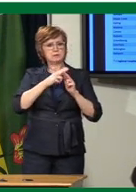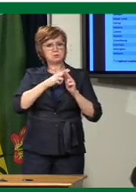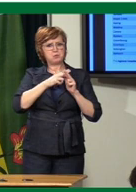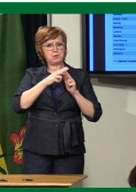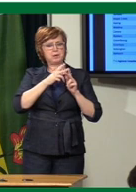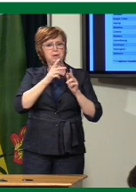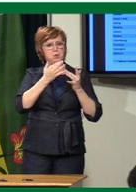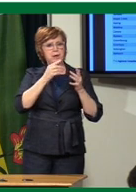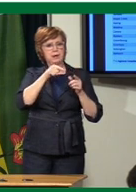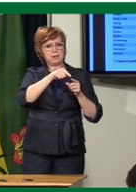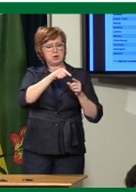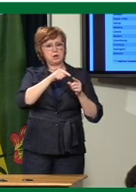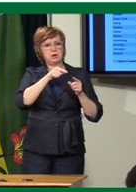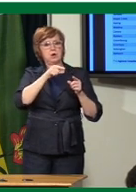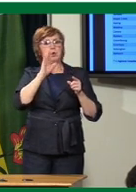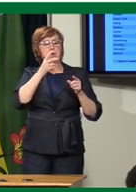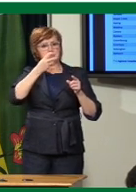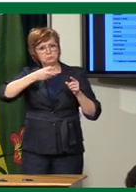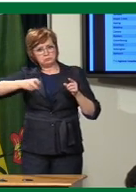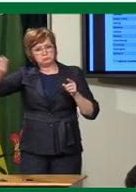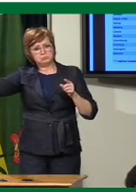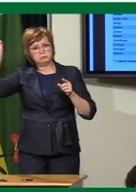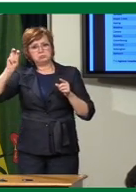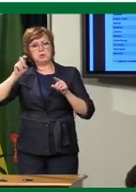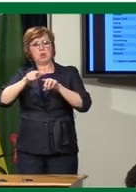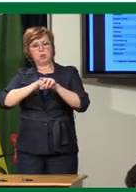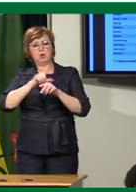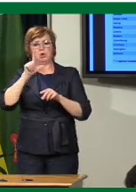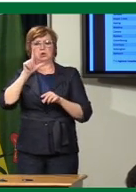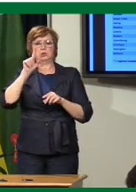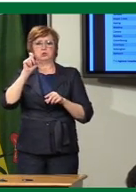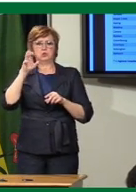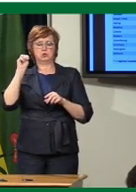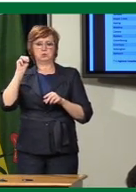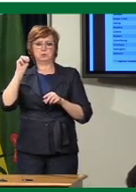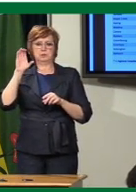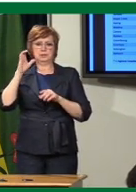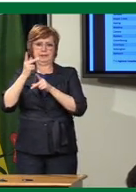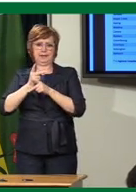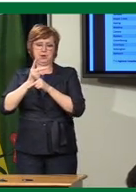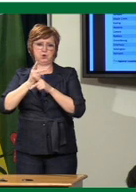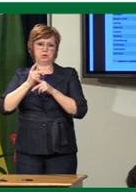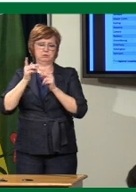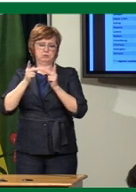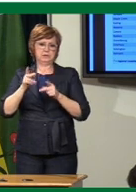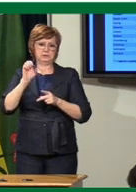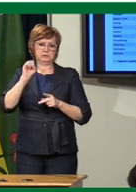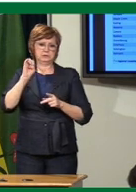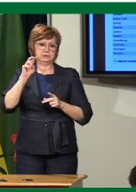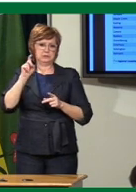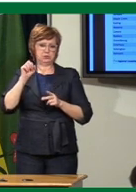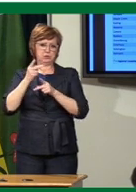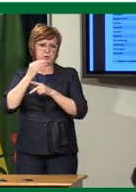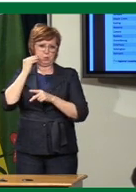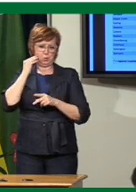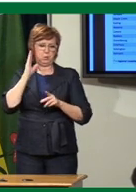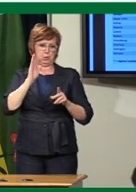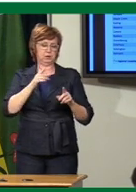services that might not be immediately available in the community, like convalescence and rehab type services.